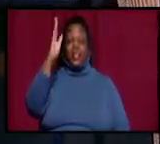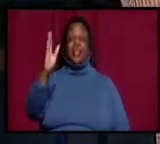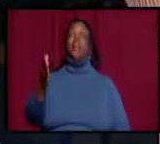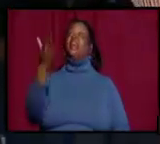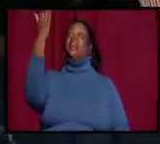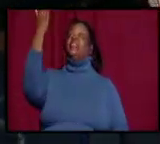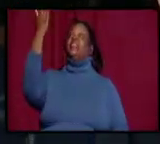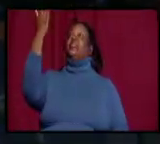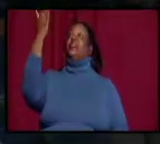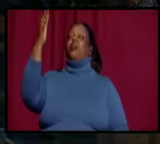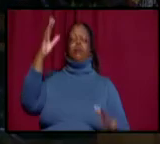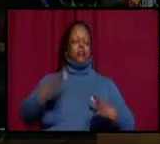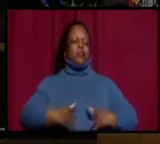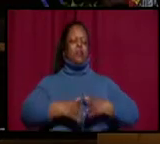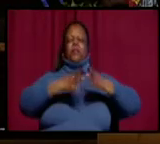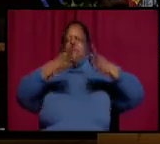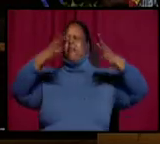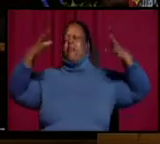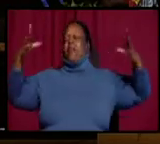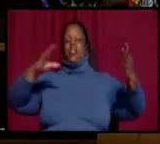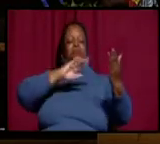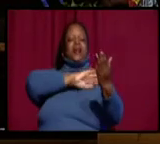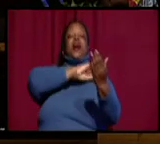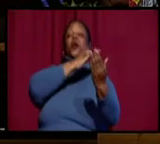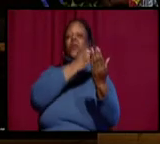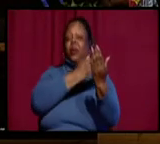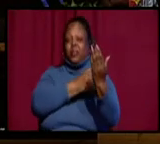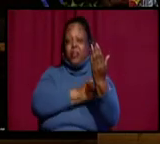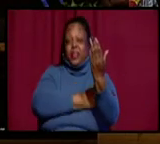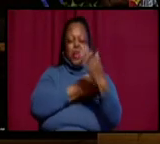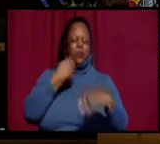God, he is the greatest power.